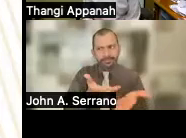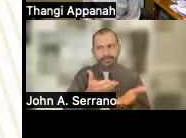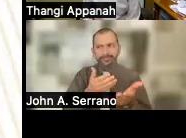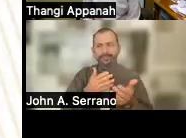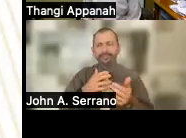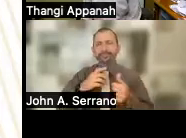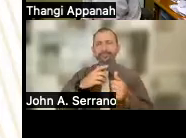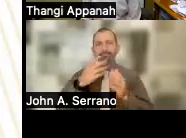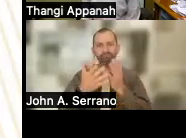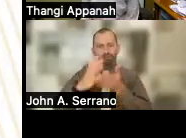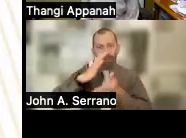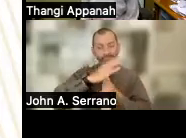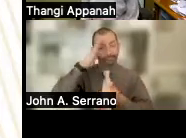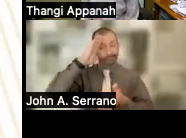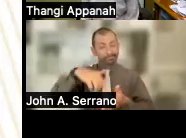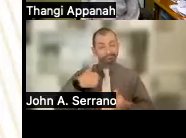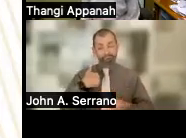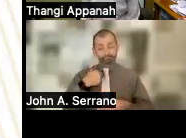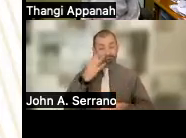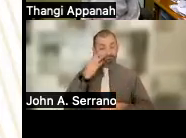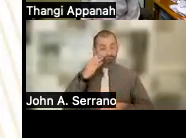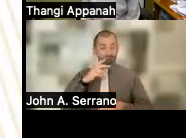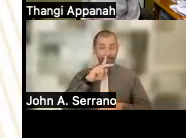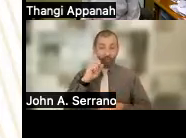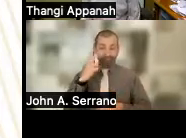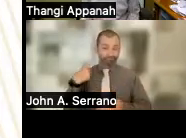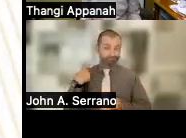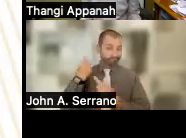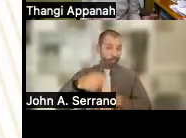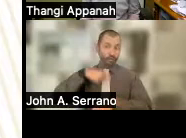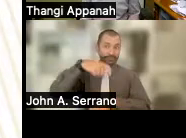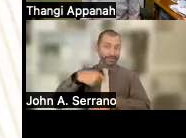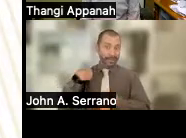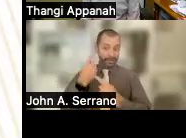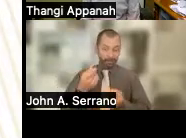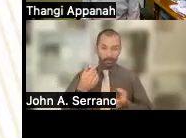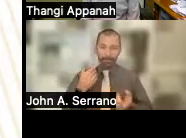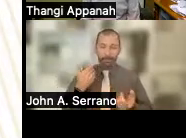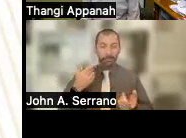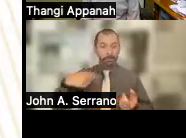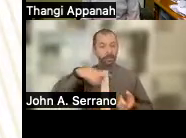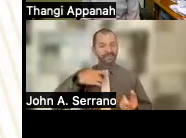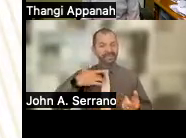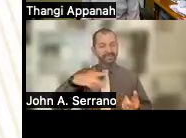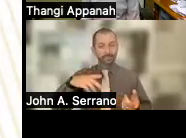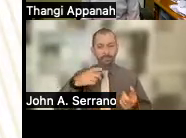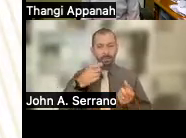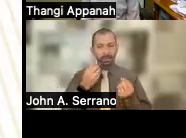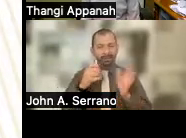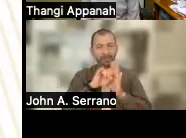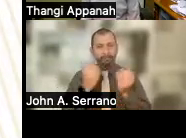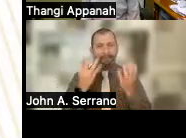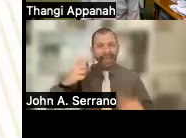like. What are some best practices around that? In my experience working in K-12, which I did for a long